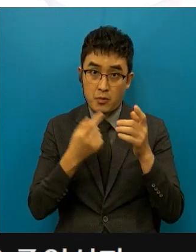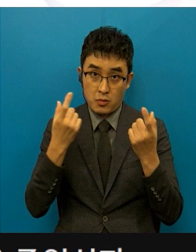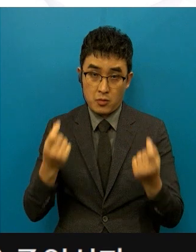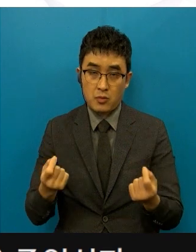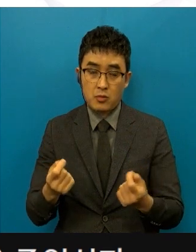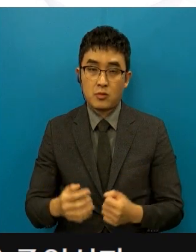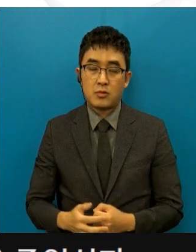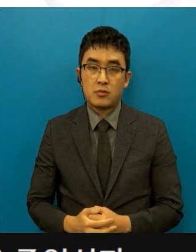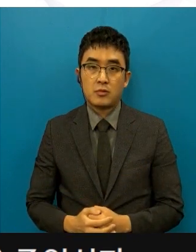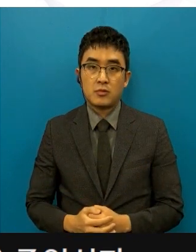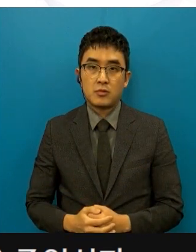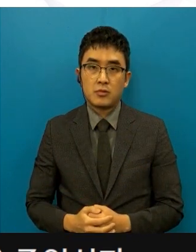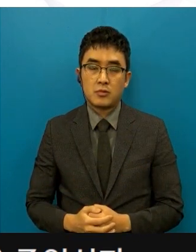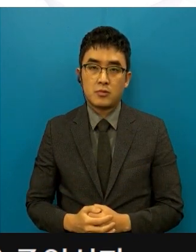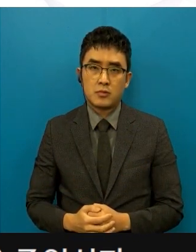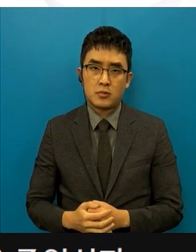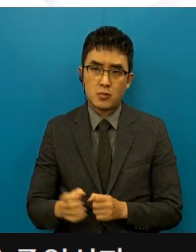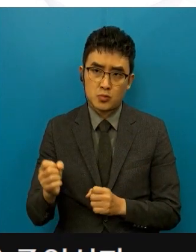important to address the